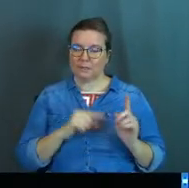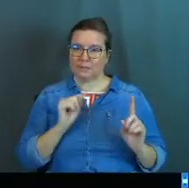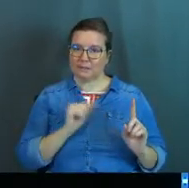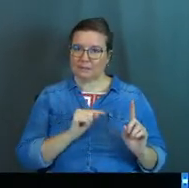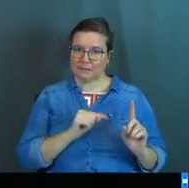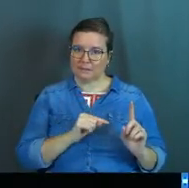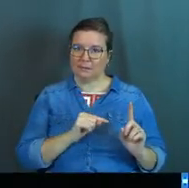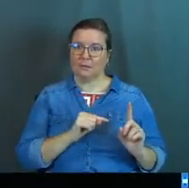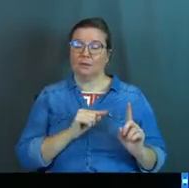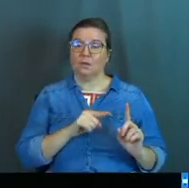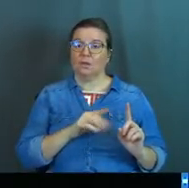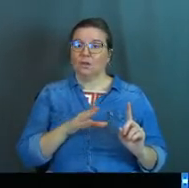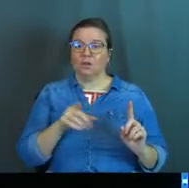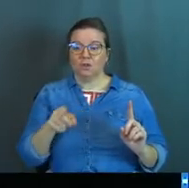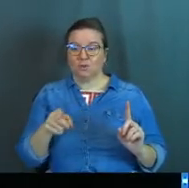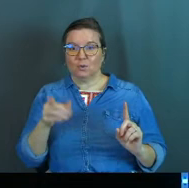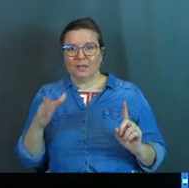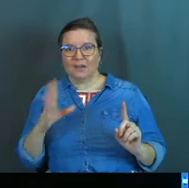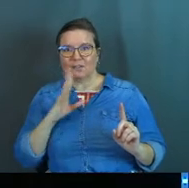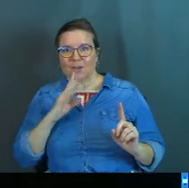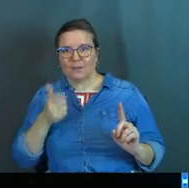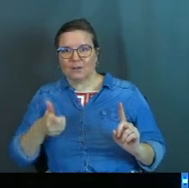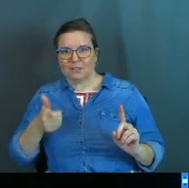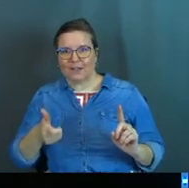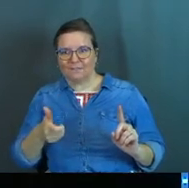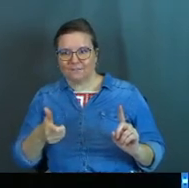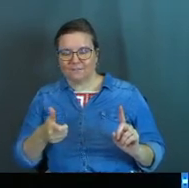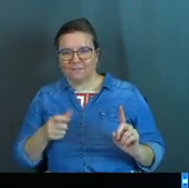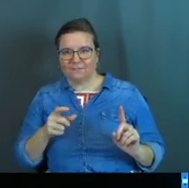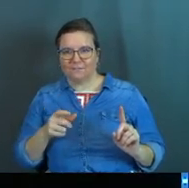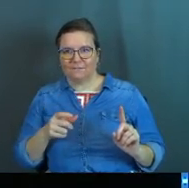Michael is you never talked about you the whole time.